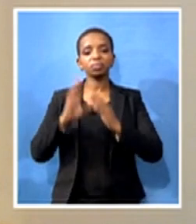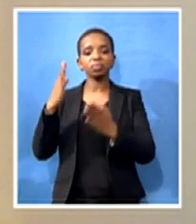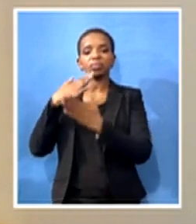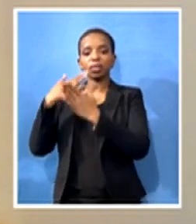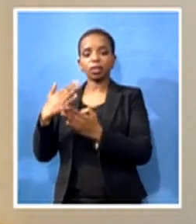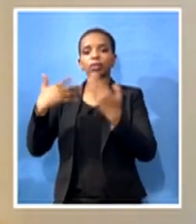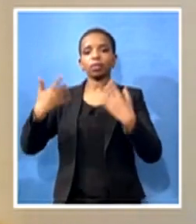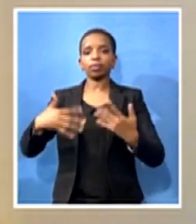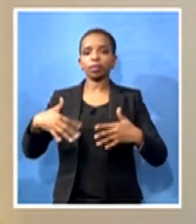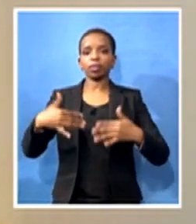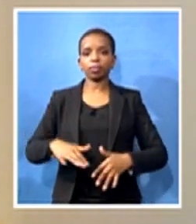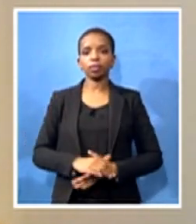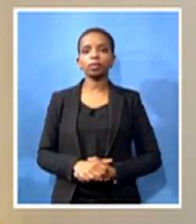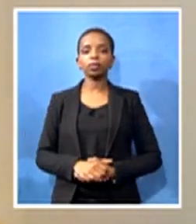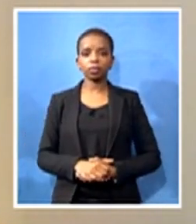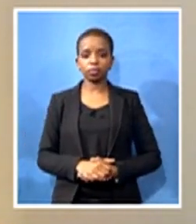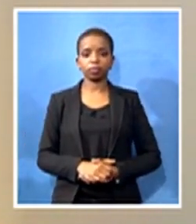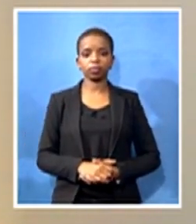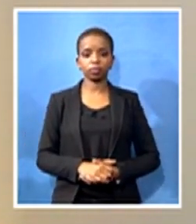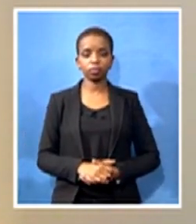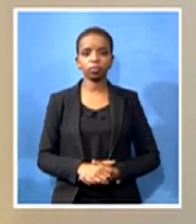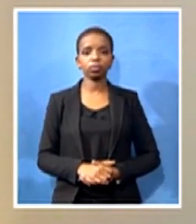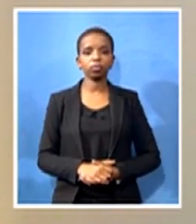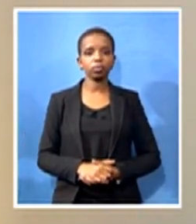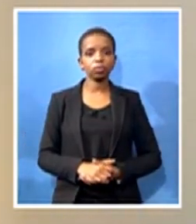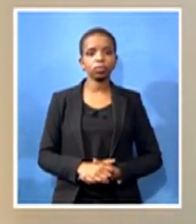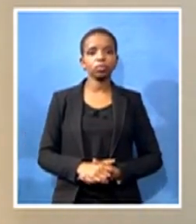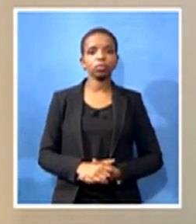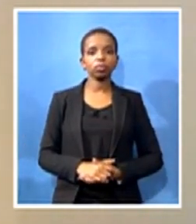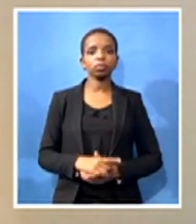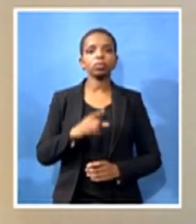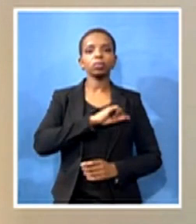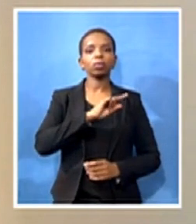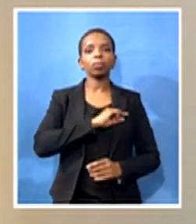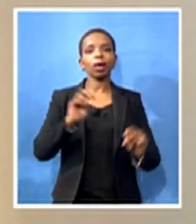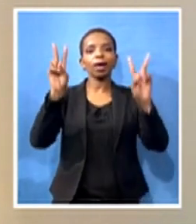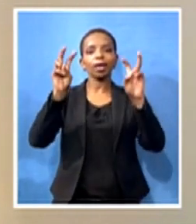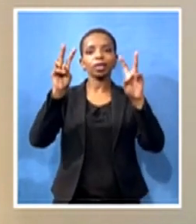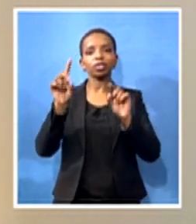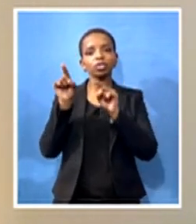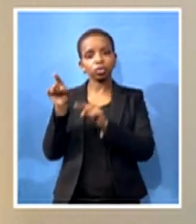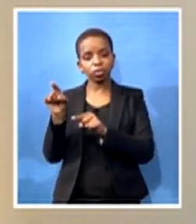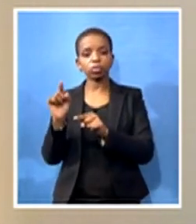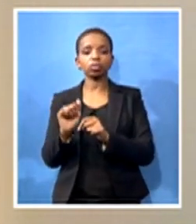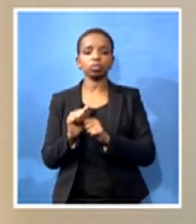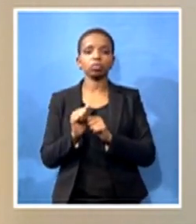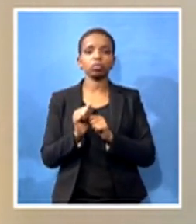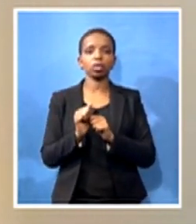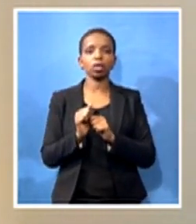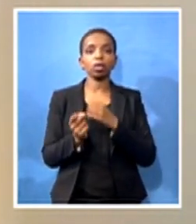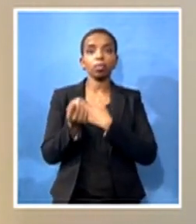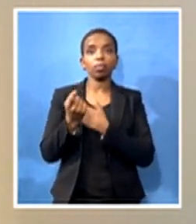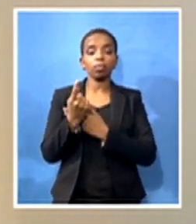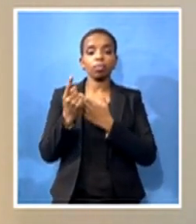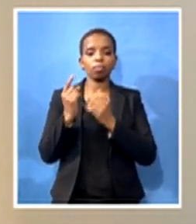Obviously, very topical issue, given the High Court judgment of this week. I'm now going